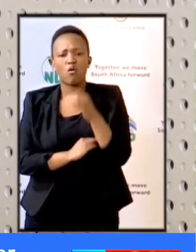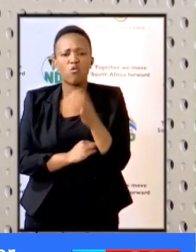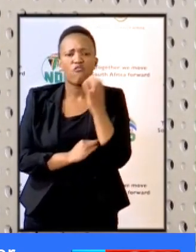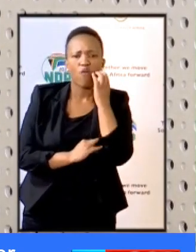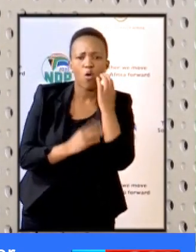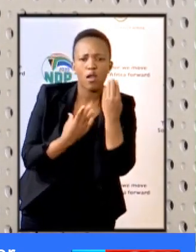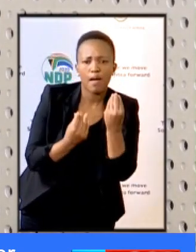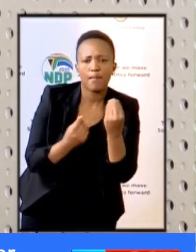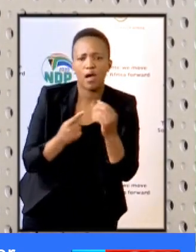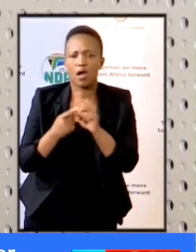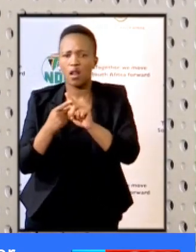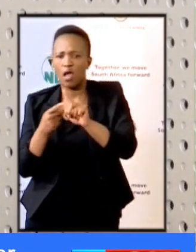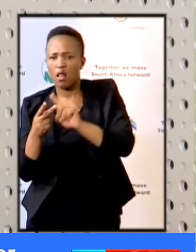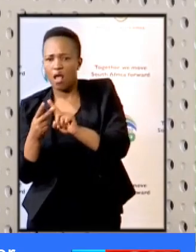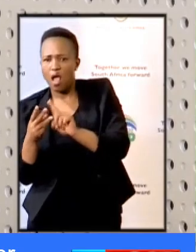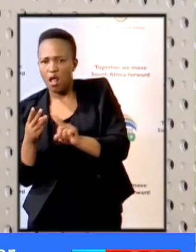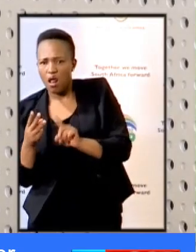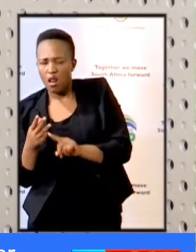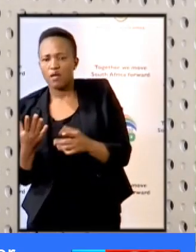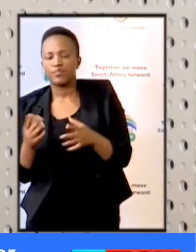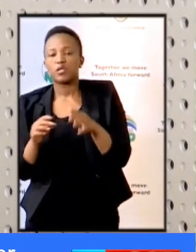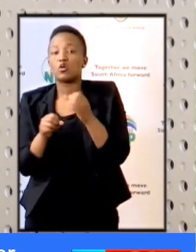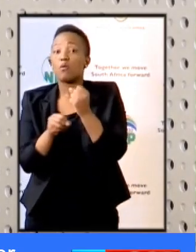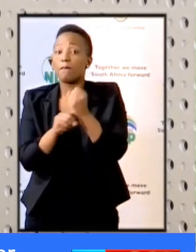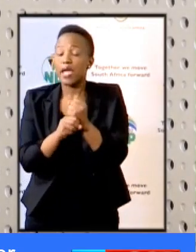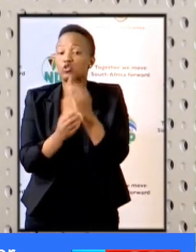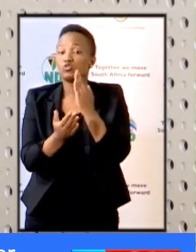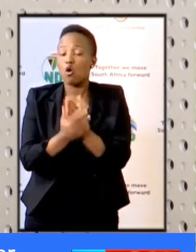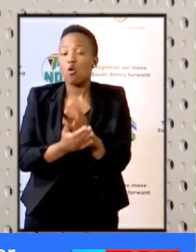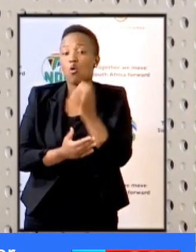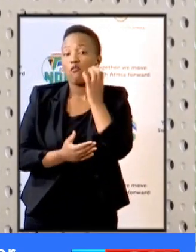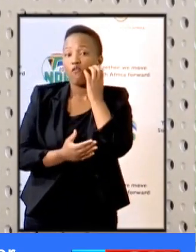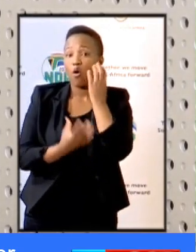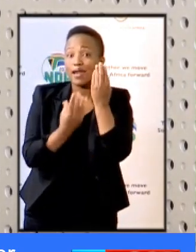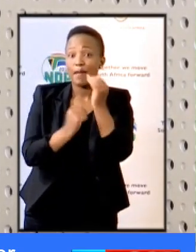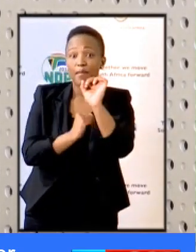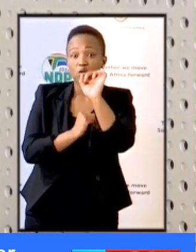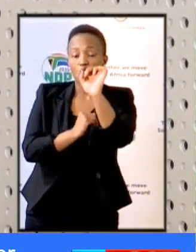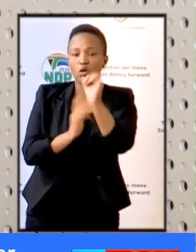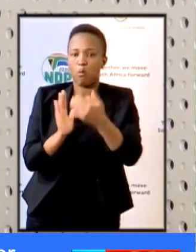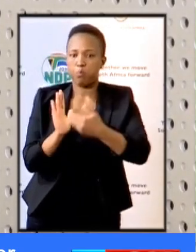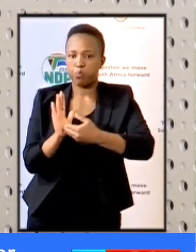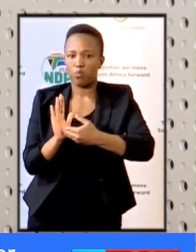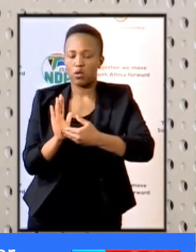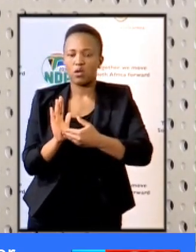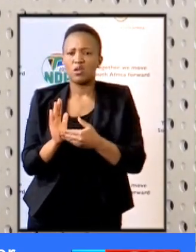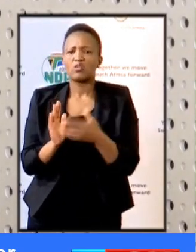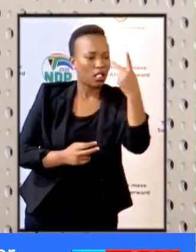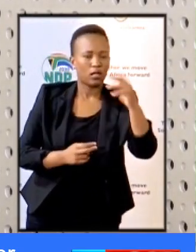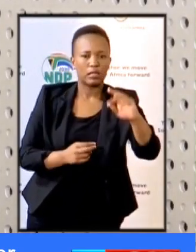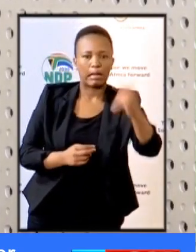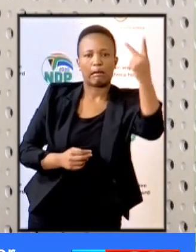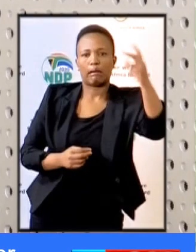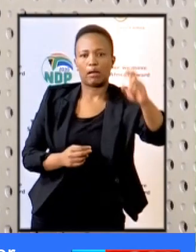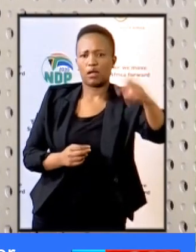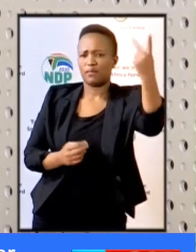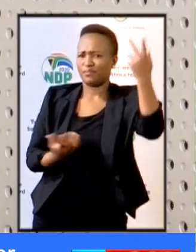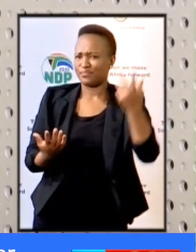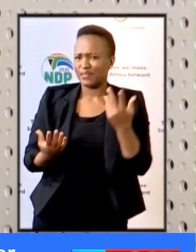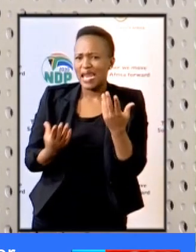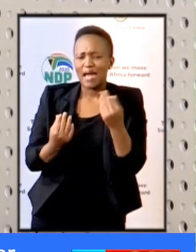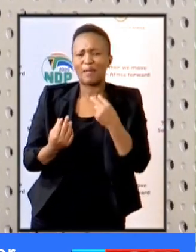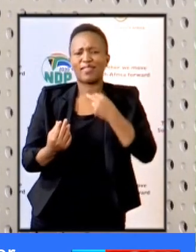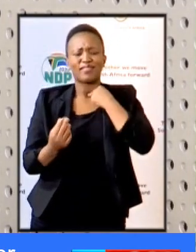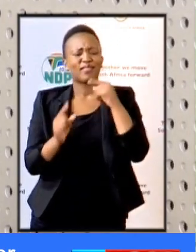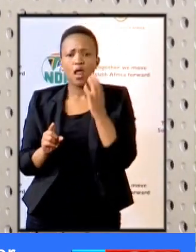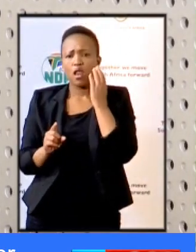what we are saying, please make sure that your phone numbers are there. Because they've changed their cell phone numbers, we can't be able to reach